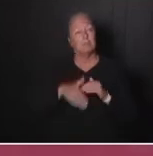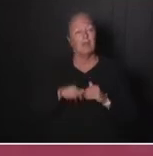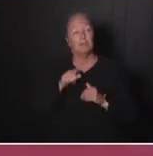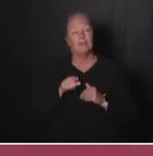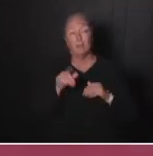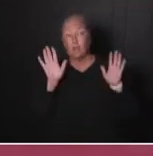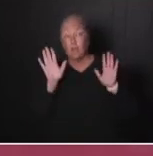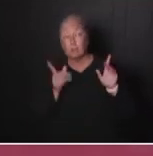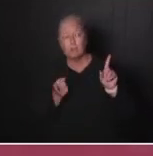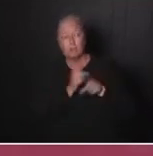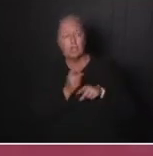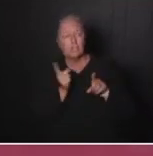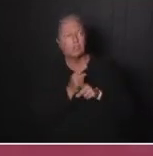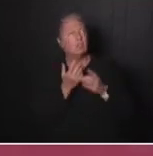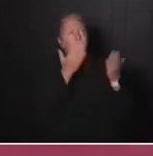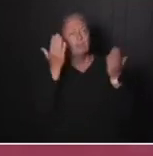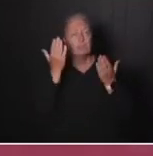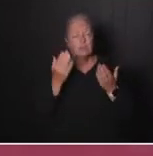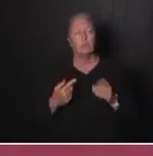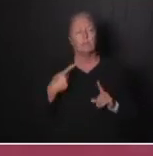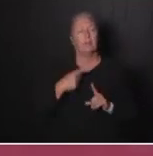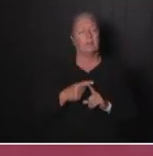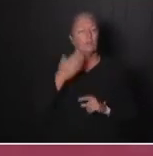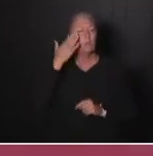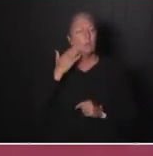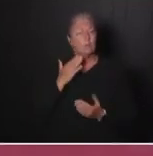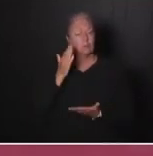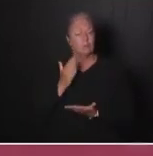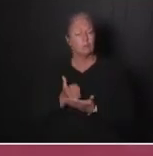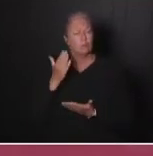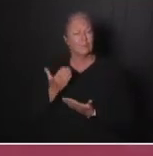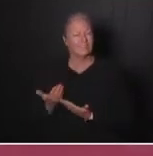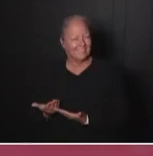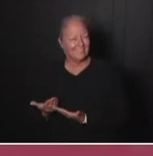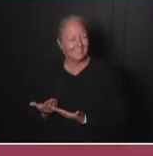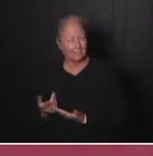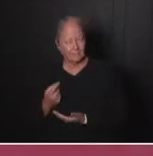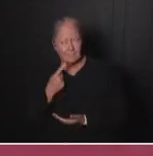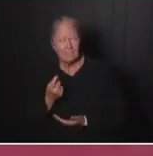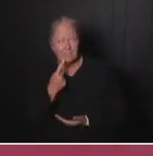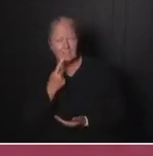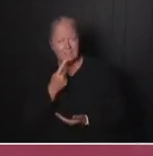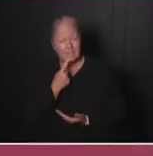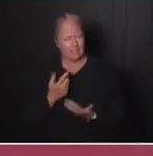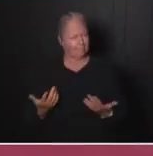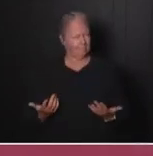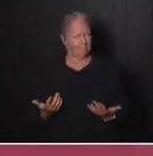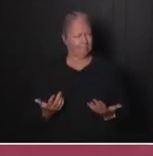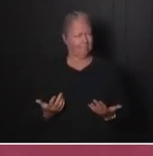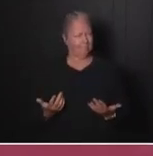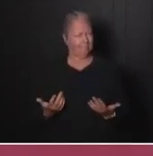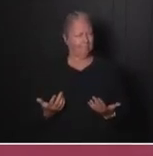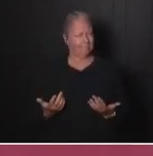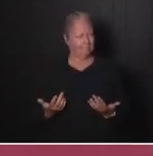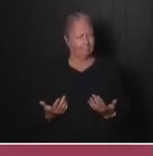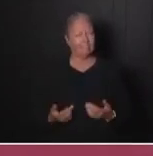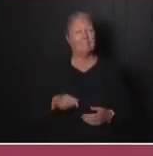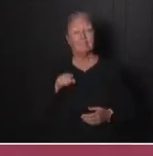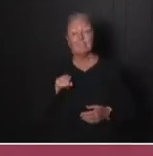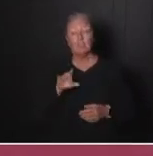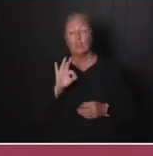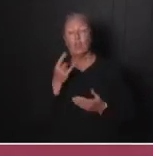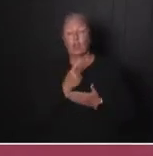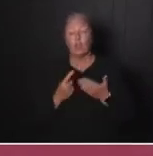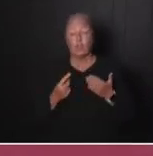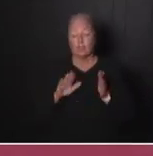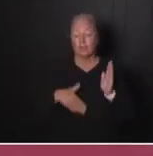in denial about women's truth. But this government's failings haven't just materialised in the past couple